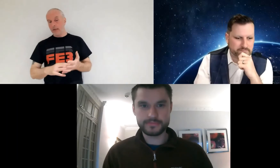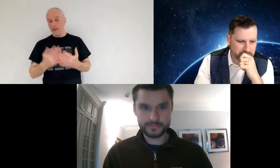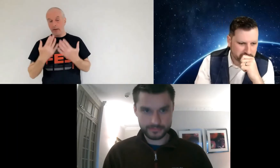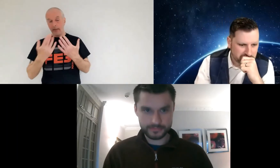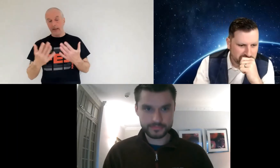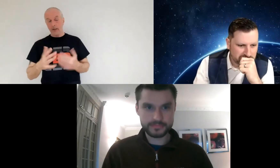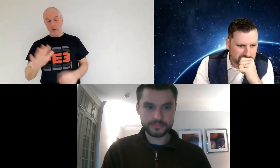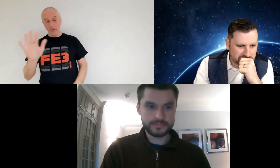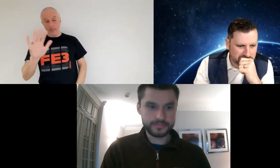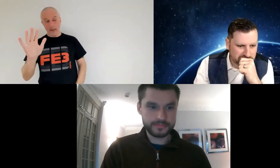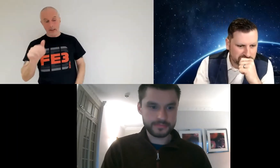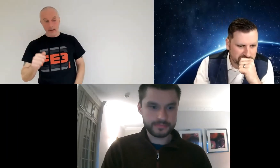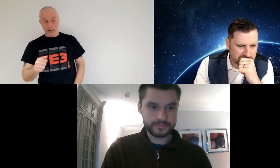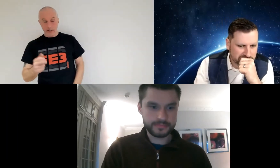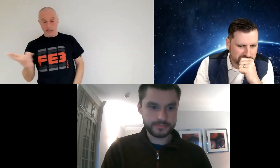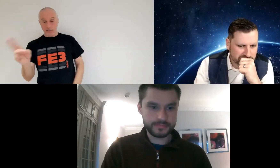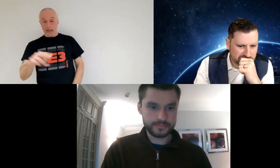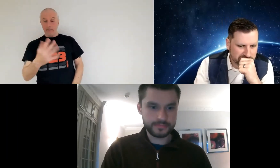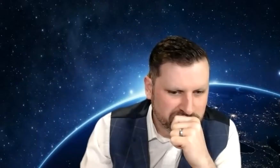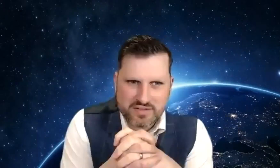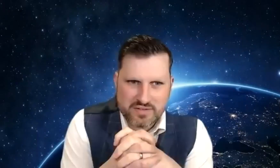shortly.